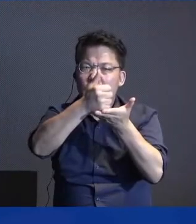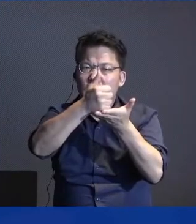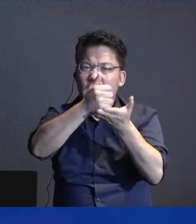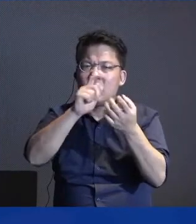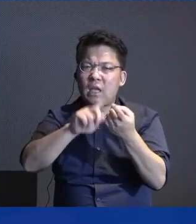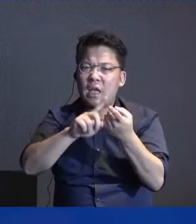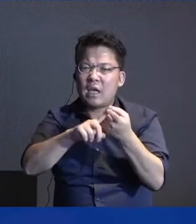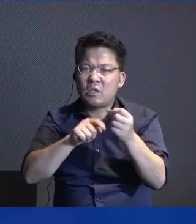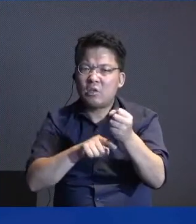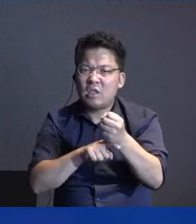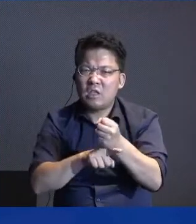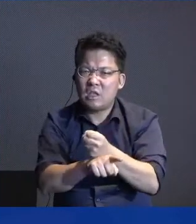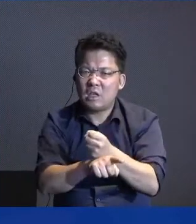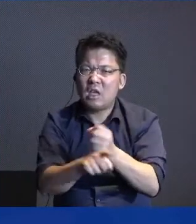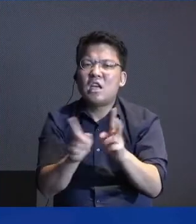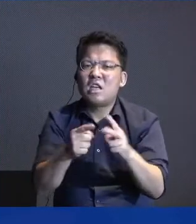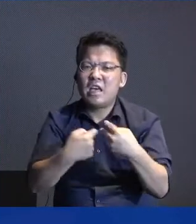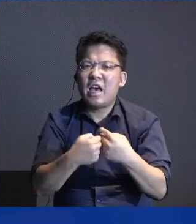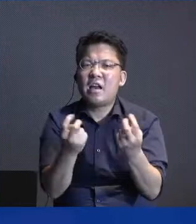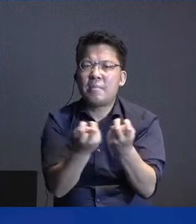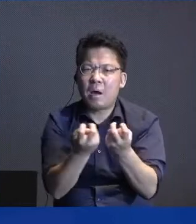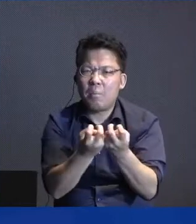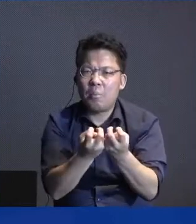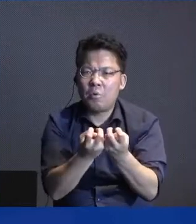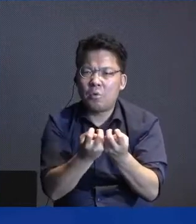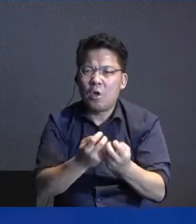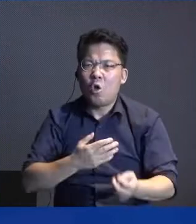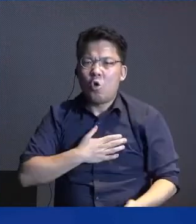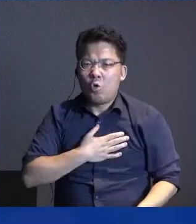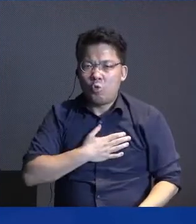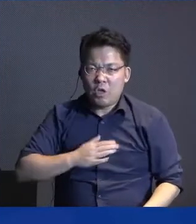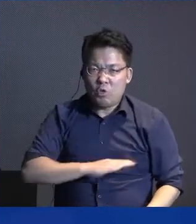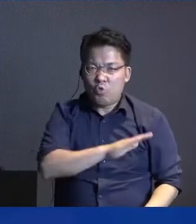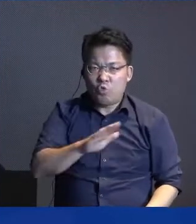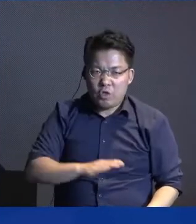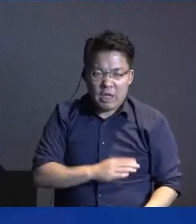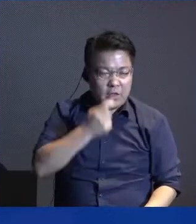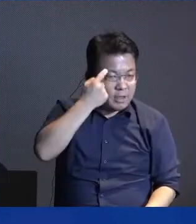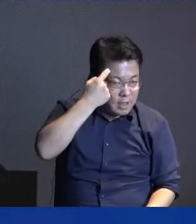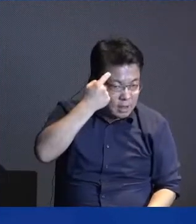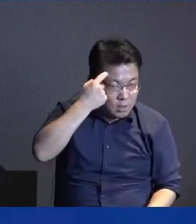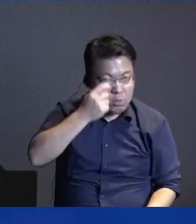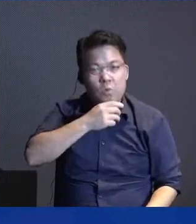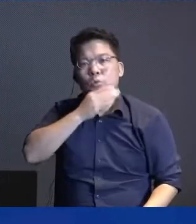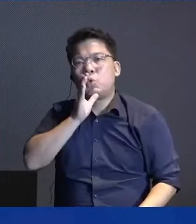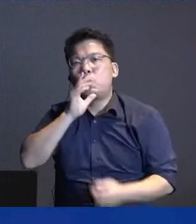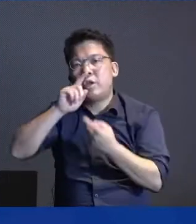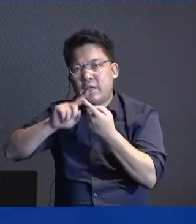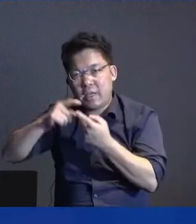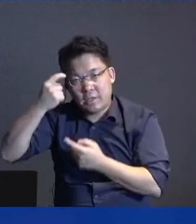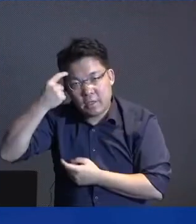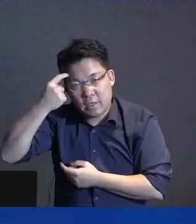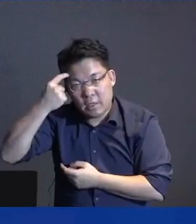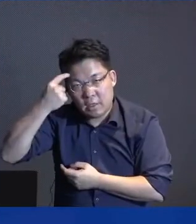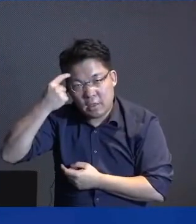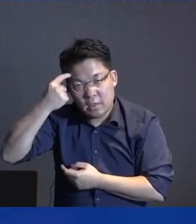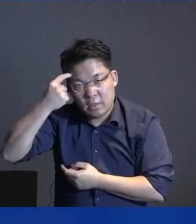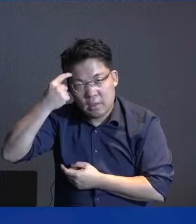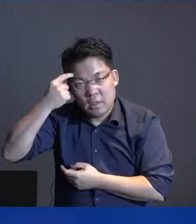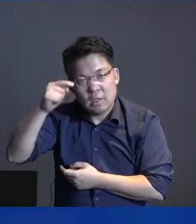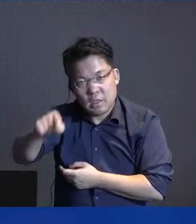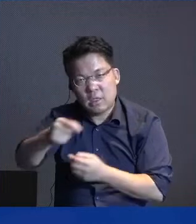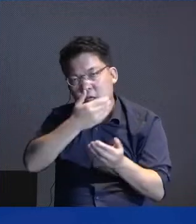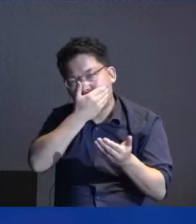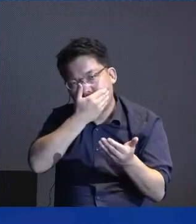patients, discussing with older persons, it's a very important component to consider their